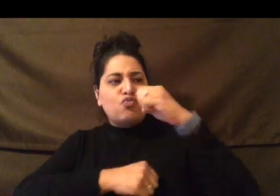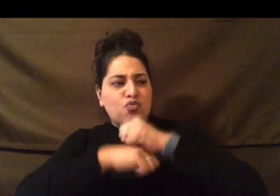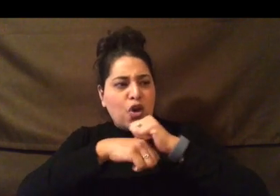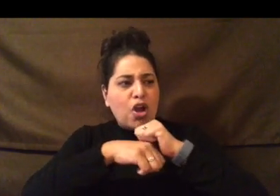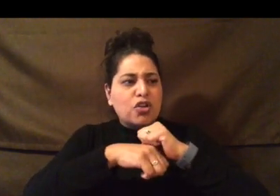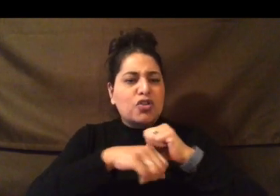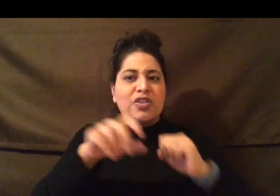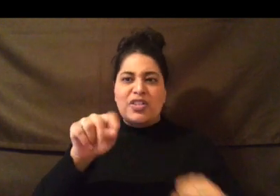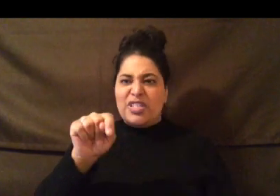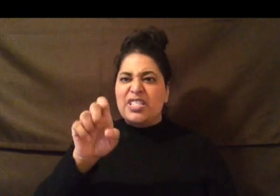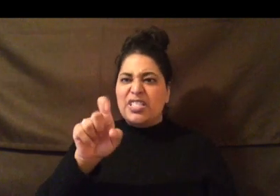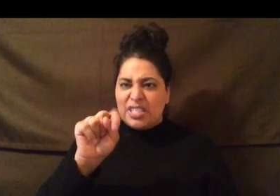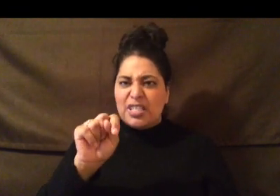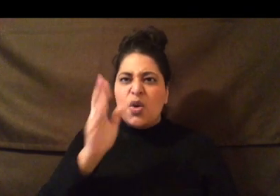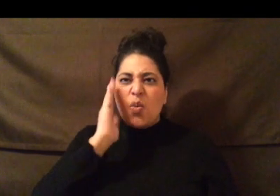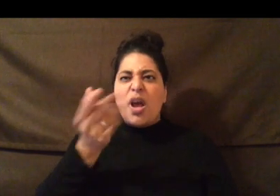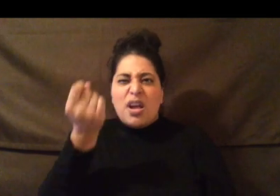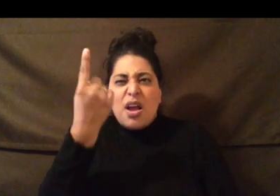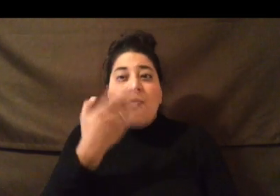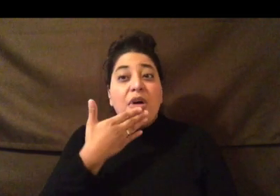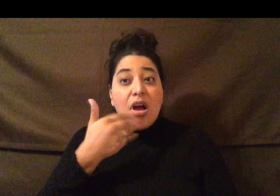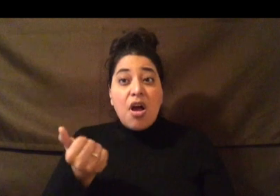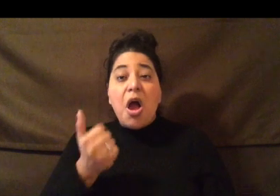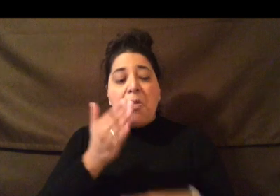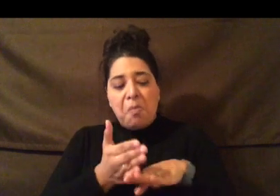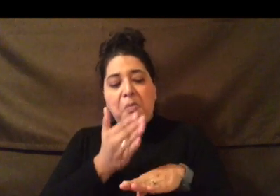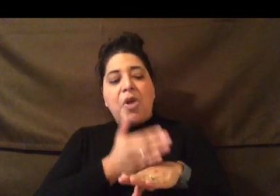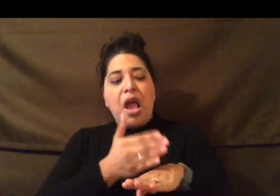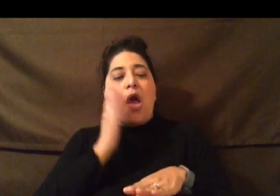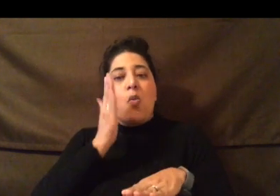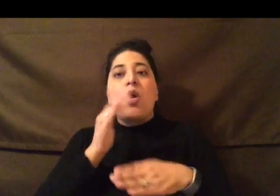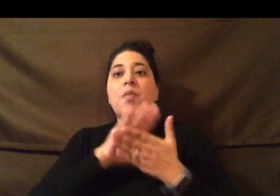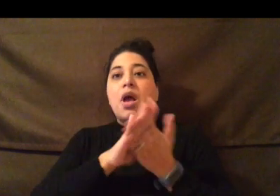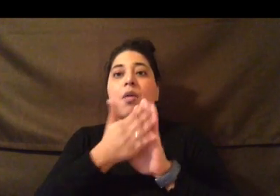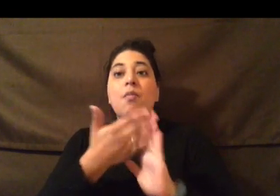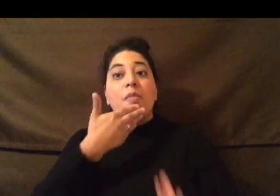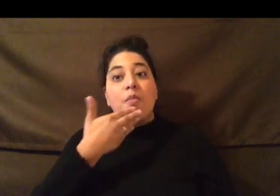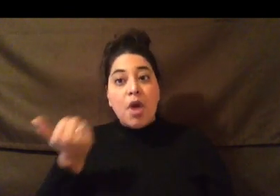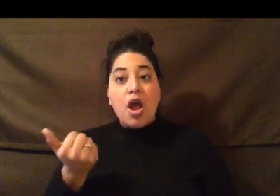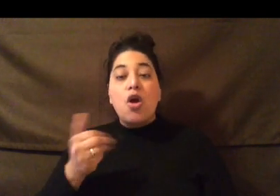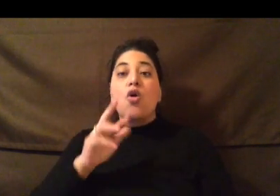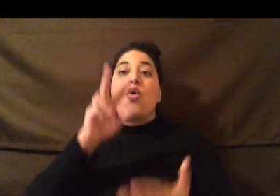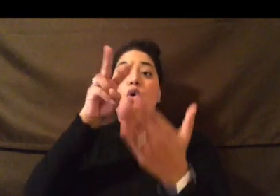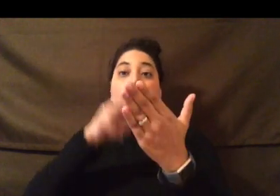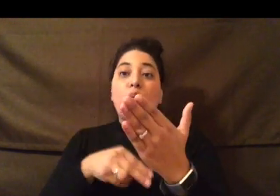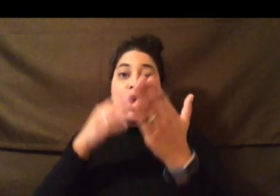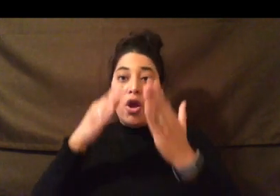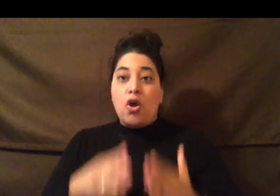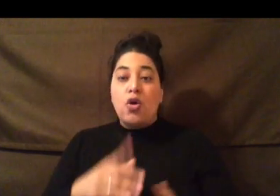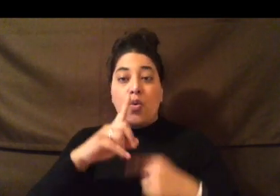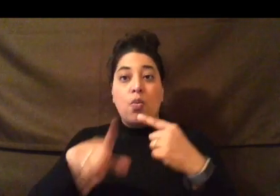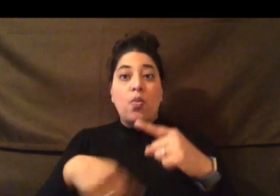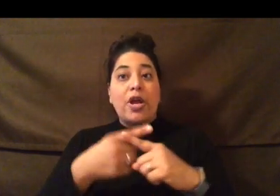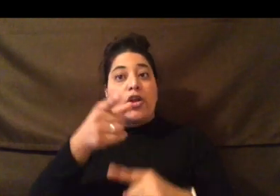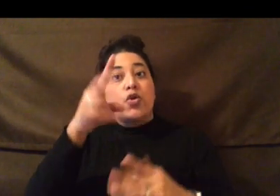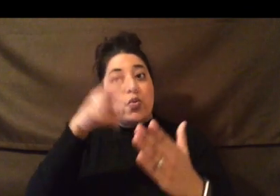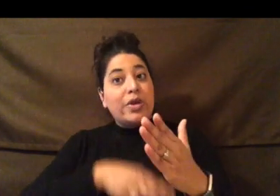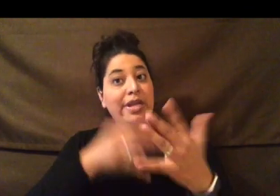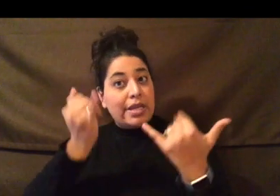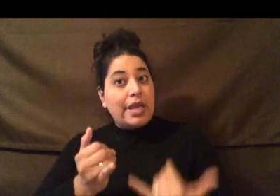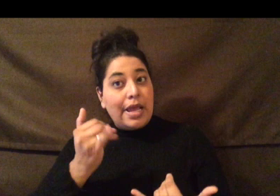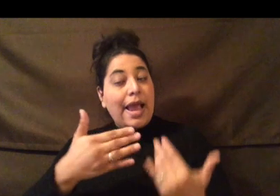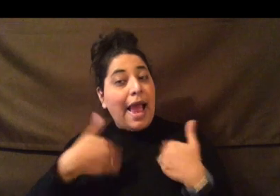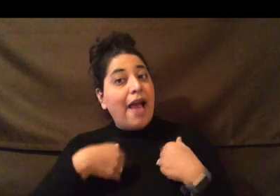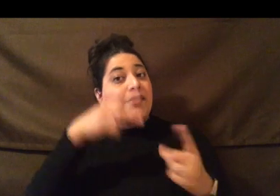it can help us understand the text better. And that just helps us become better readers. So when you